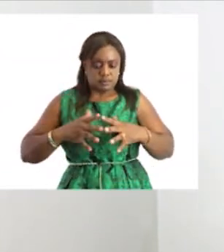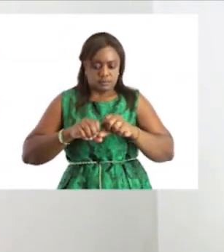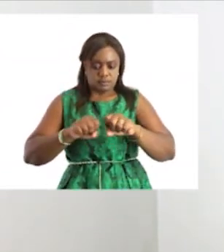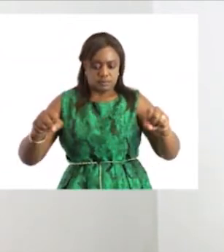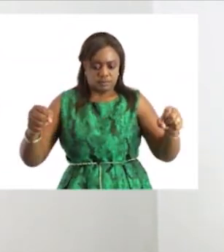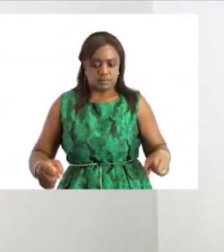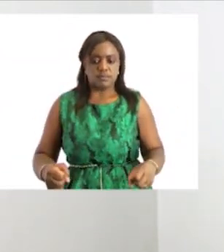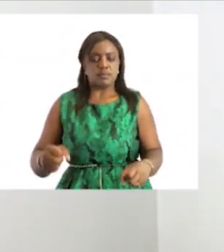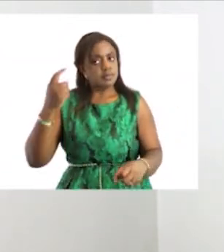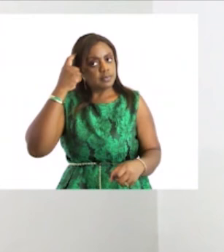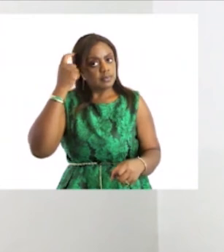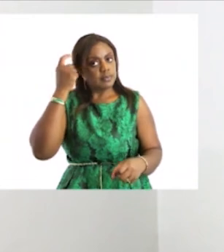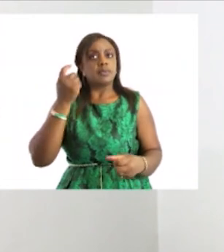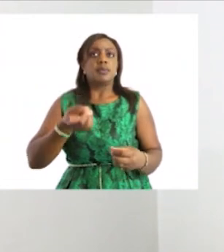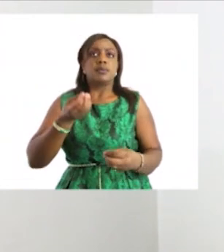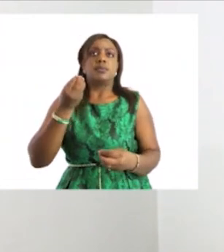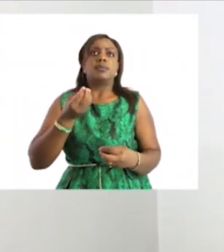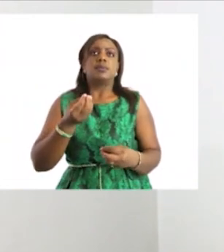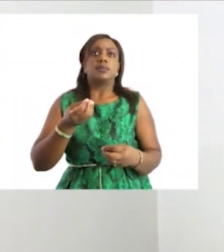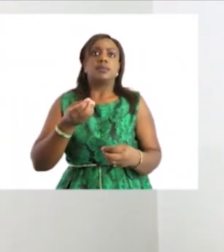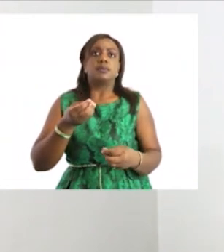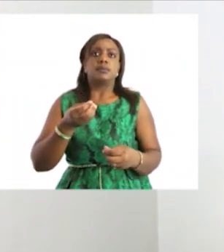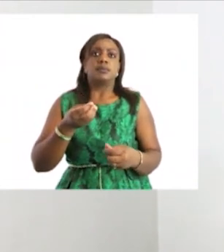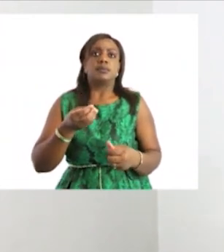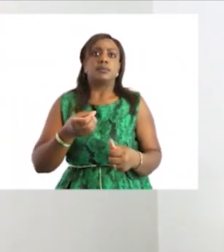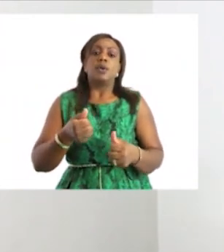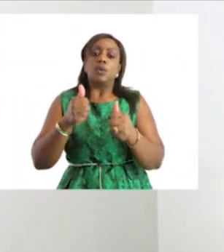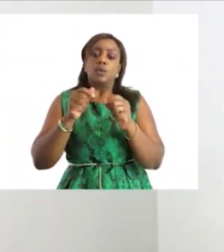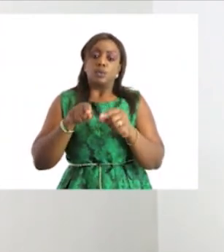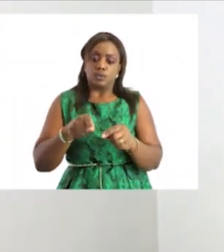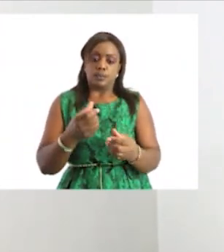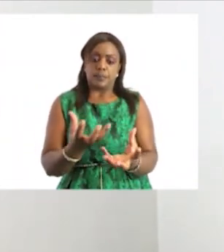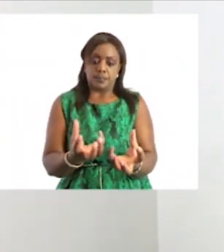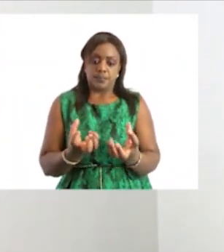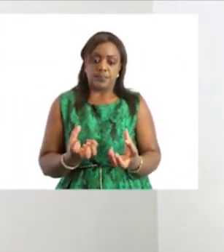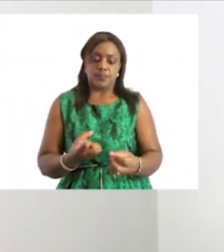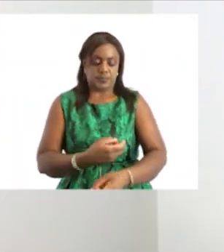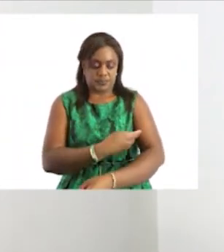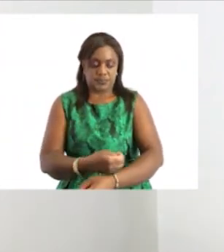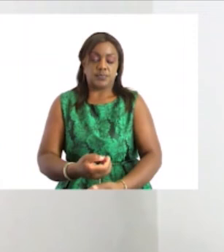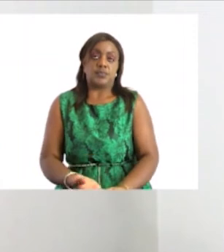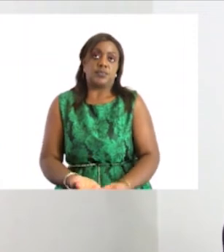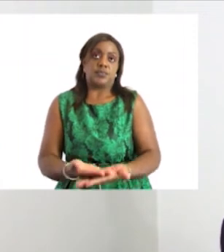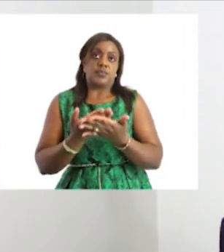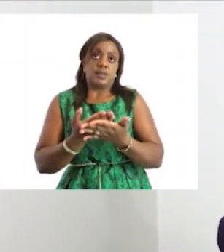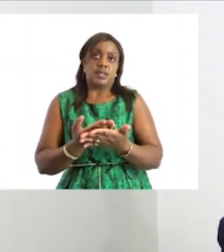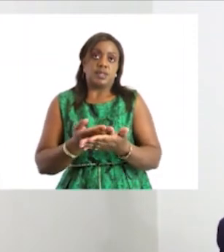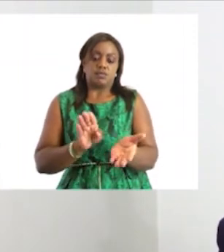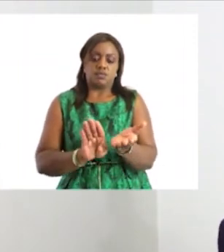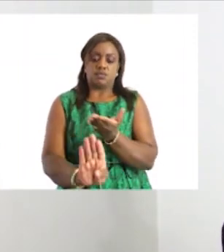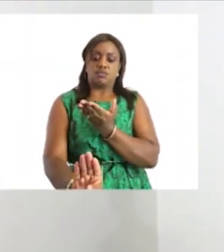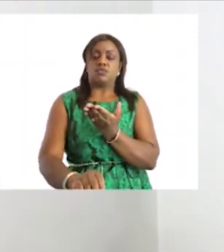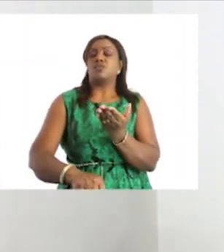also mentally, and your immune system is also growing. So it means the best time for you to